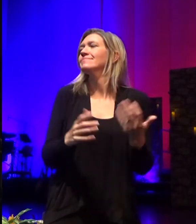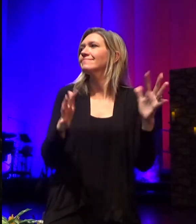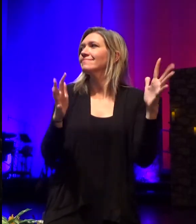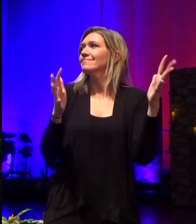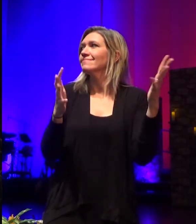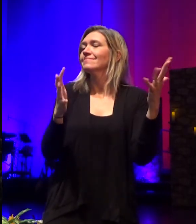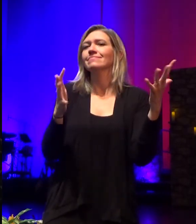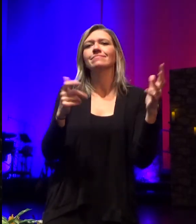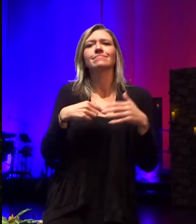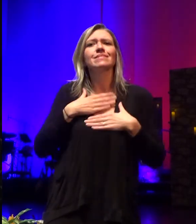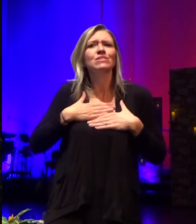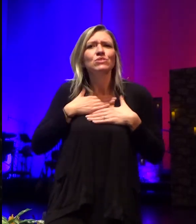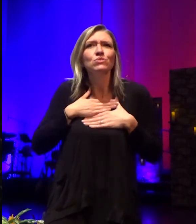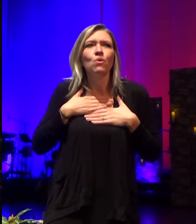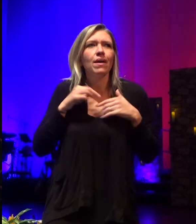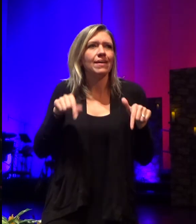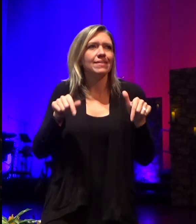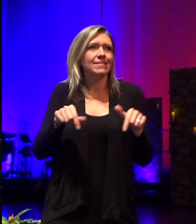and enjoy it.